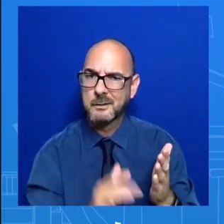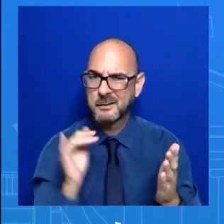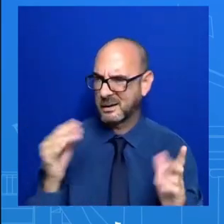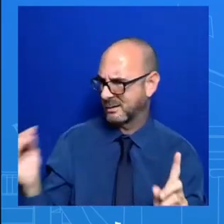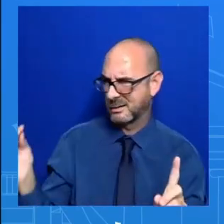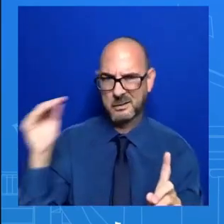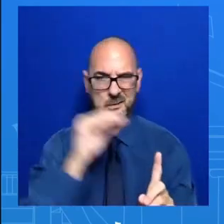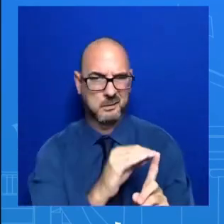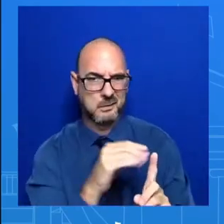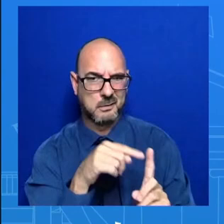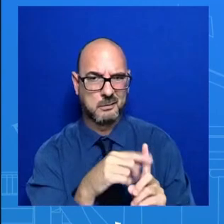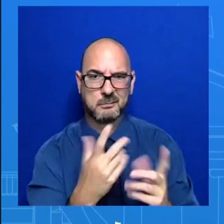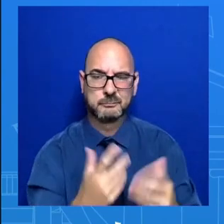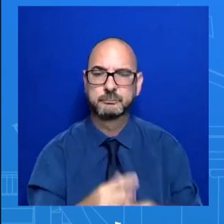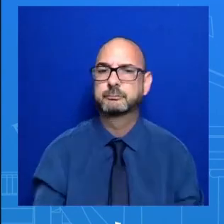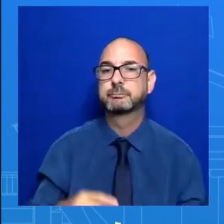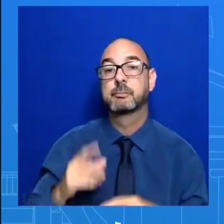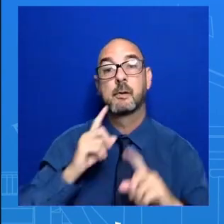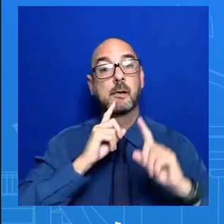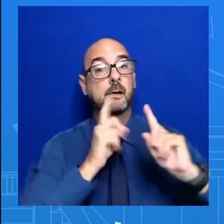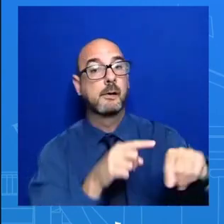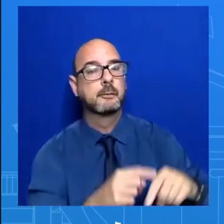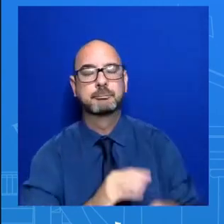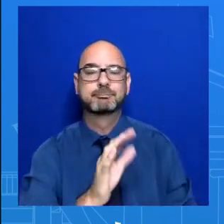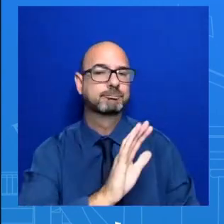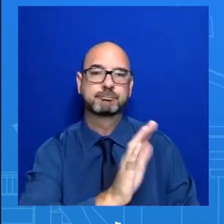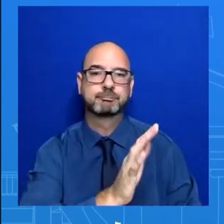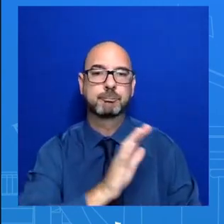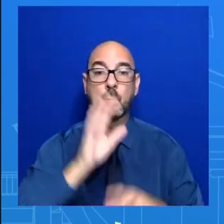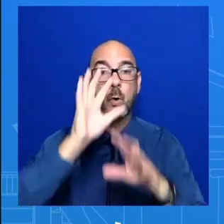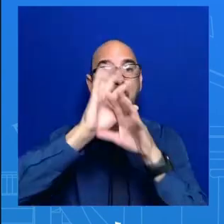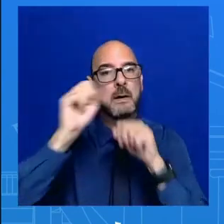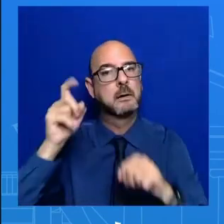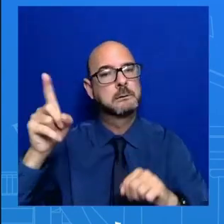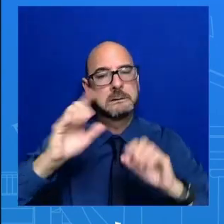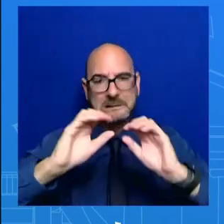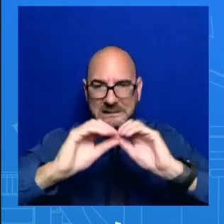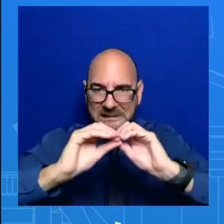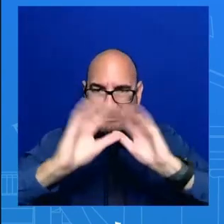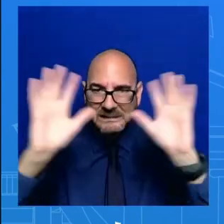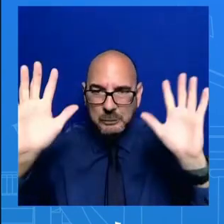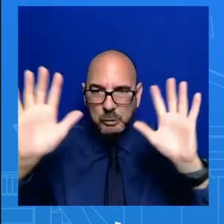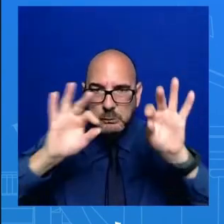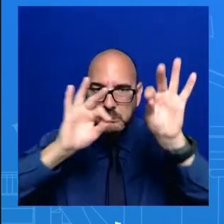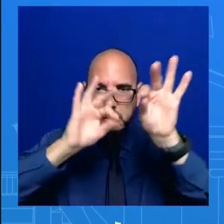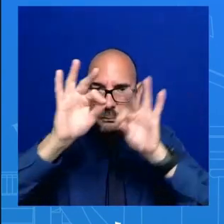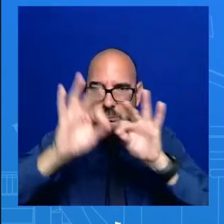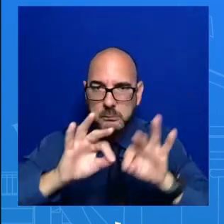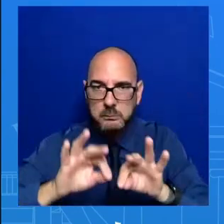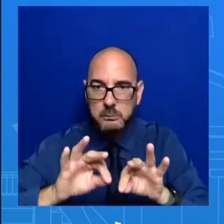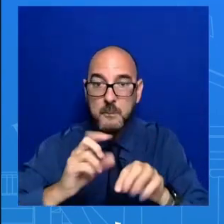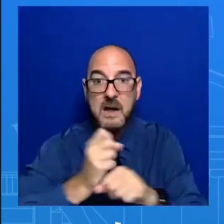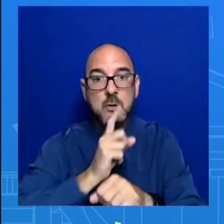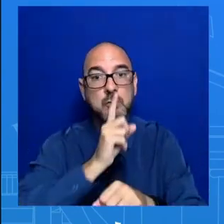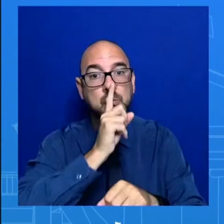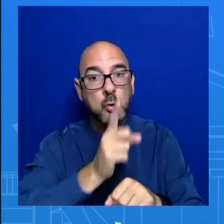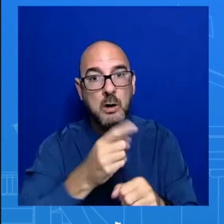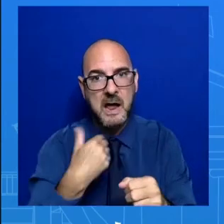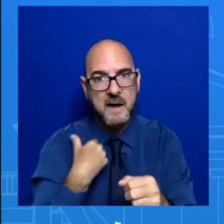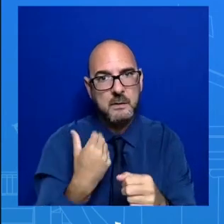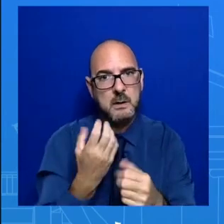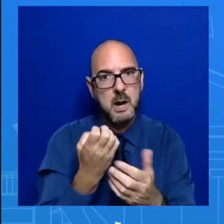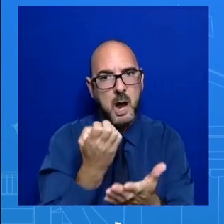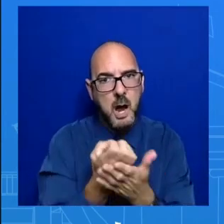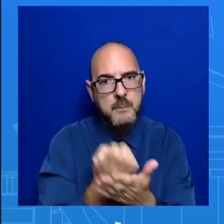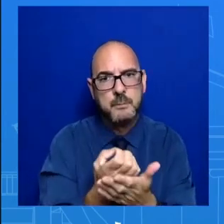a president who has been very clear about making sure that he's building an economy that leaves no one behind, right? Making sure that... left